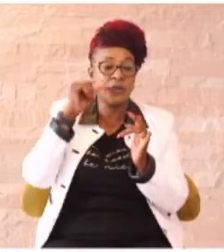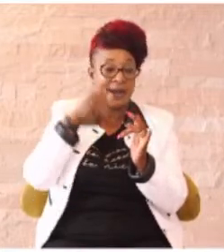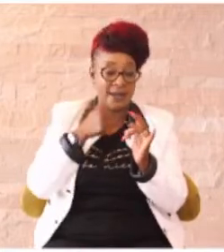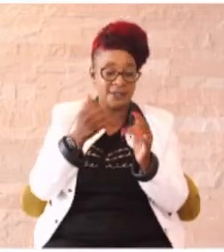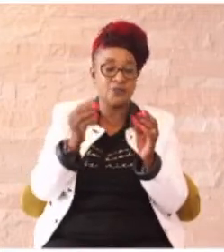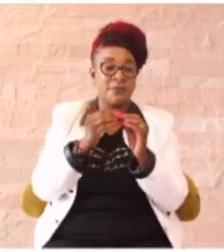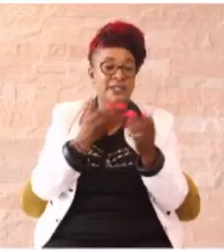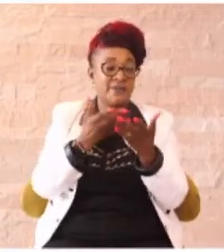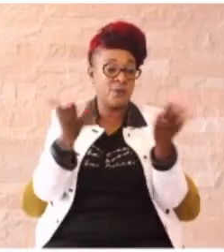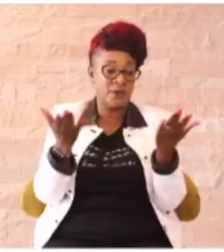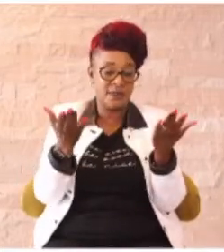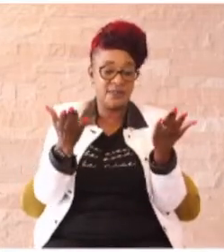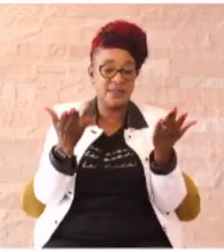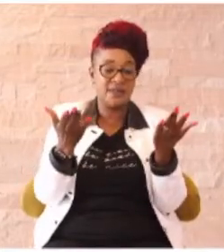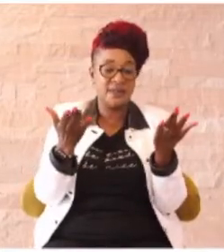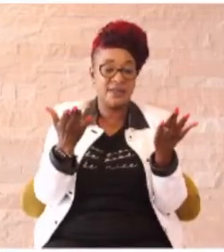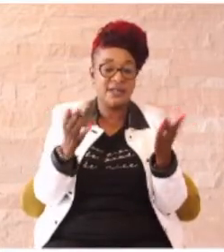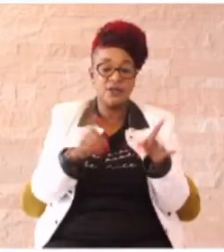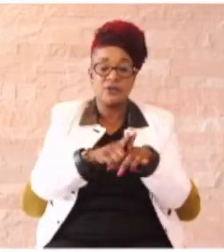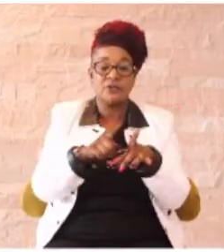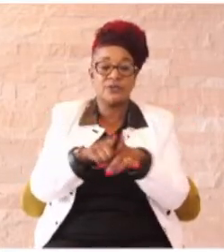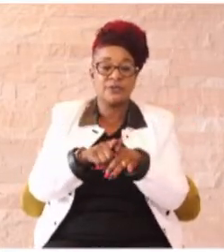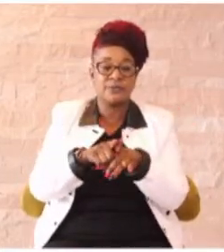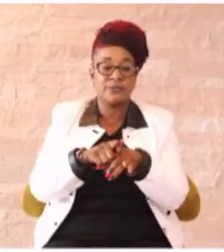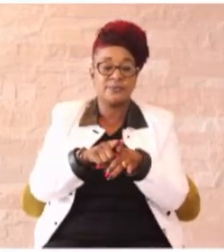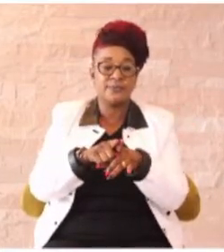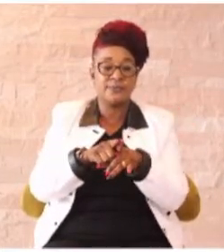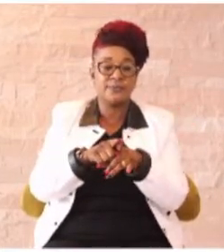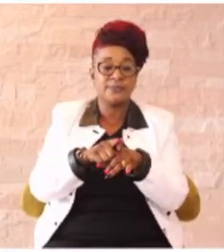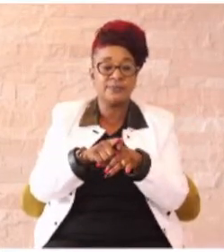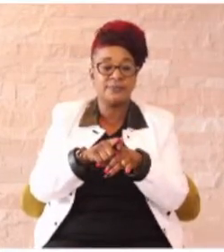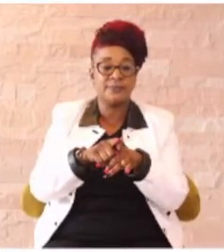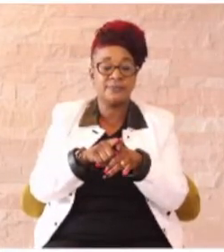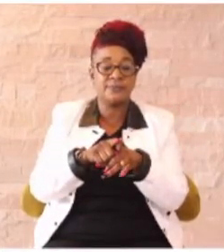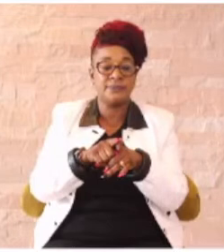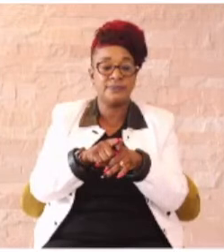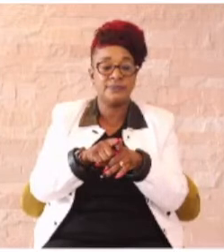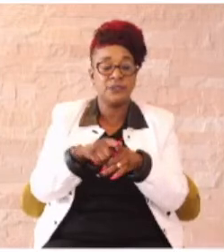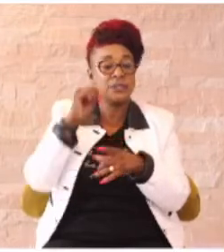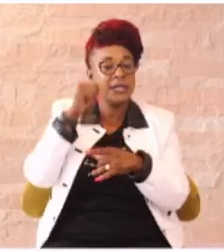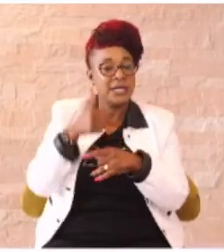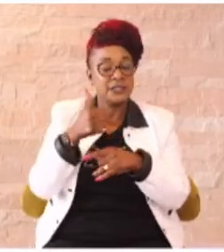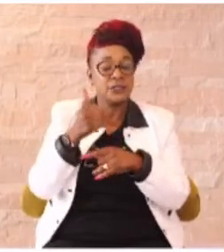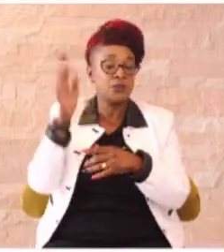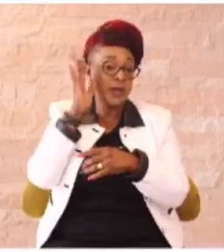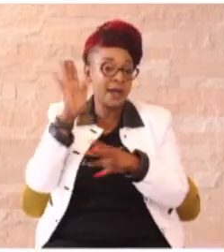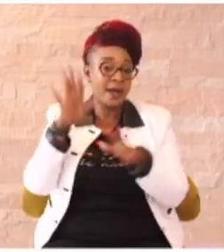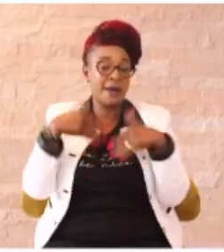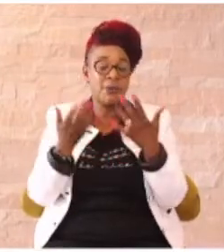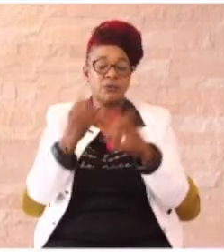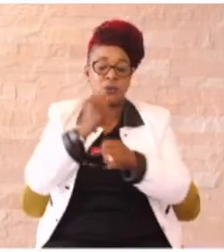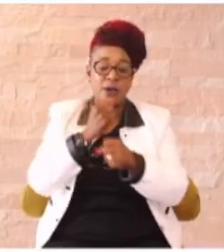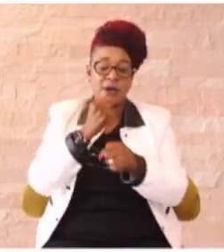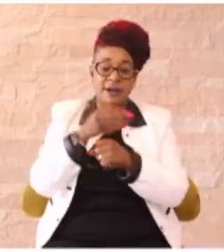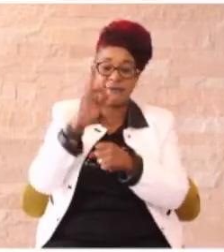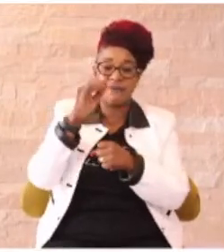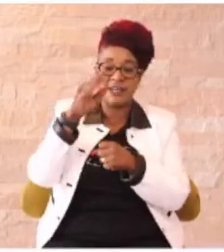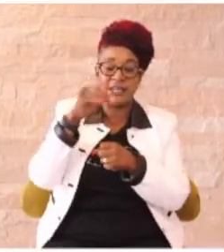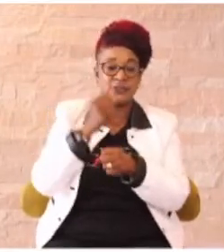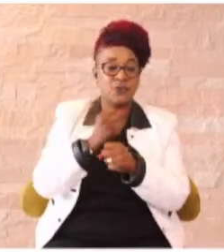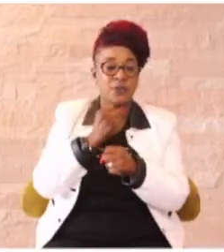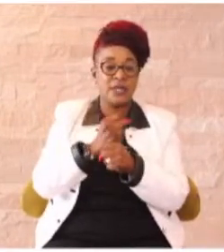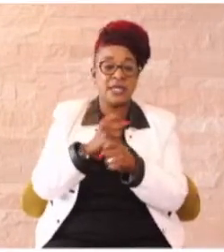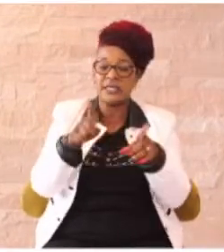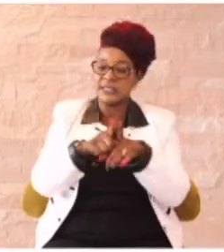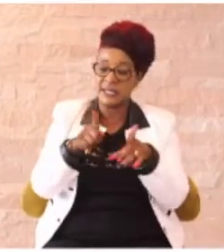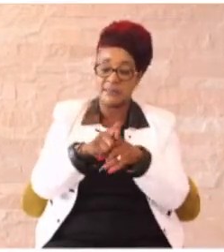meet everyone. And also, it was nice to hear about the work that FIDA-Kenya is doing. It's almost like the